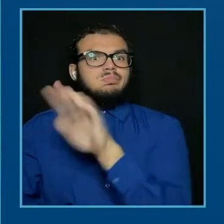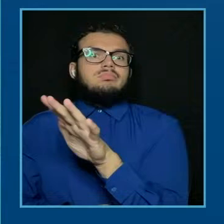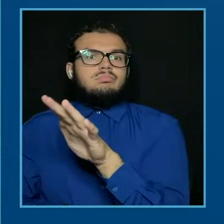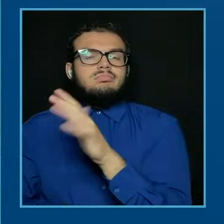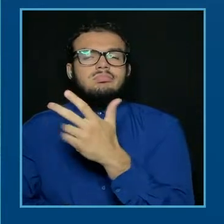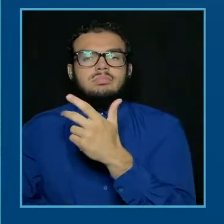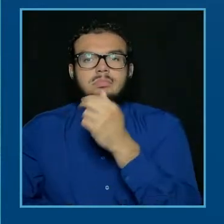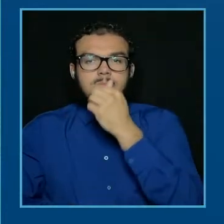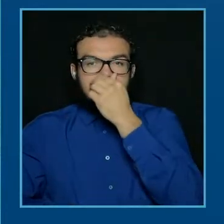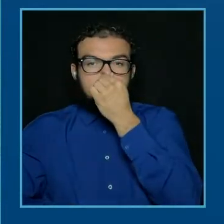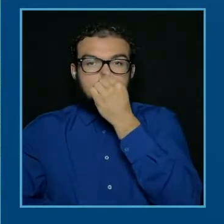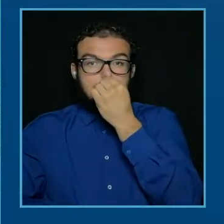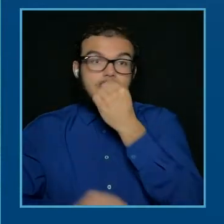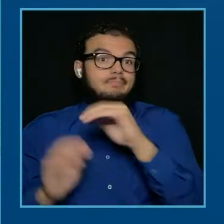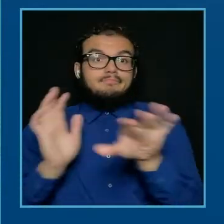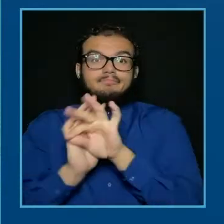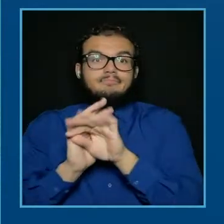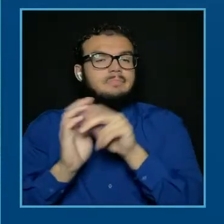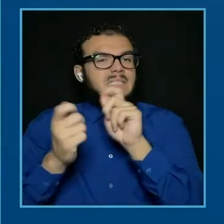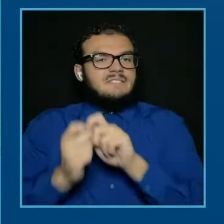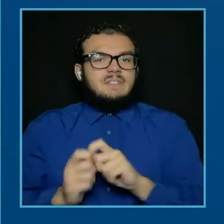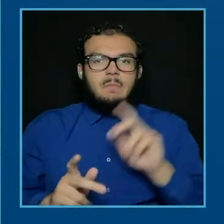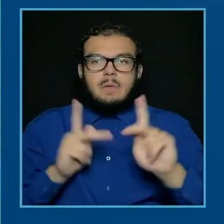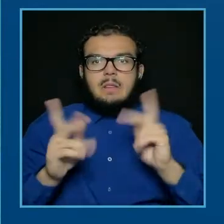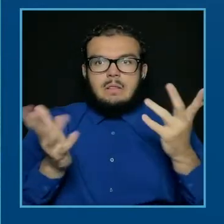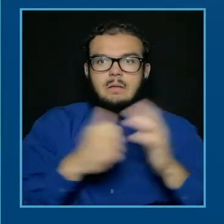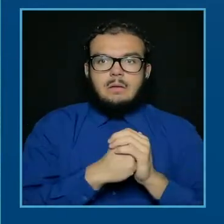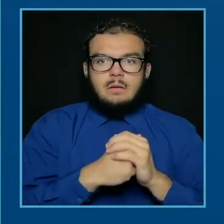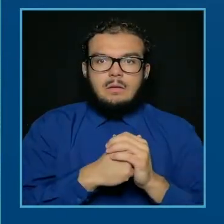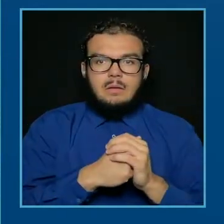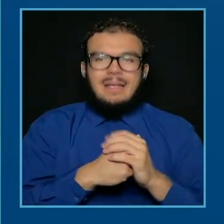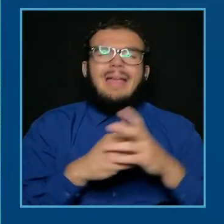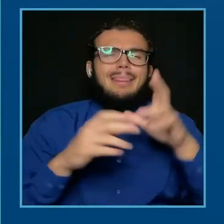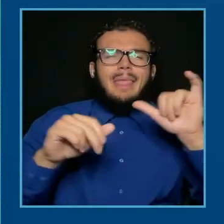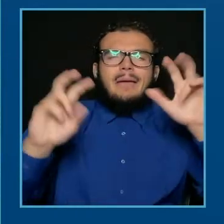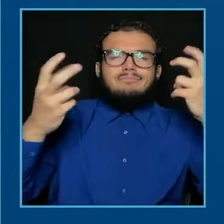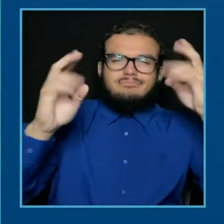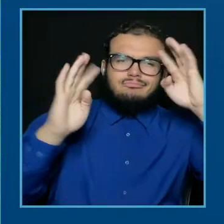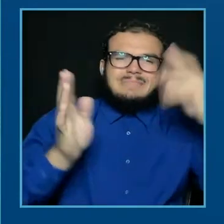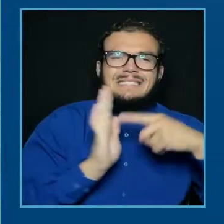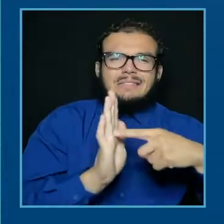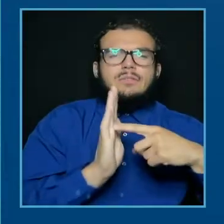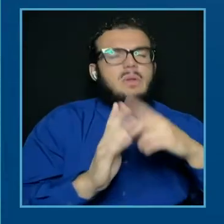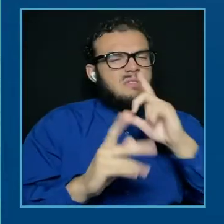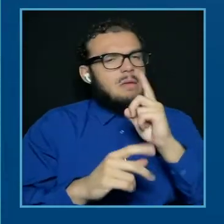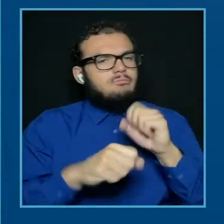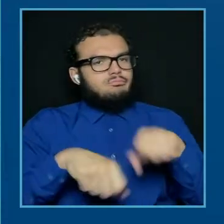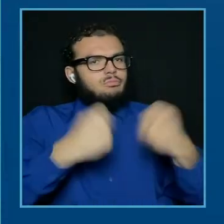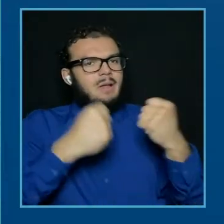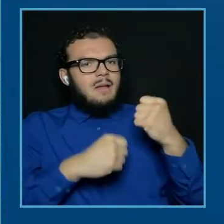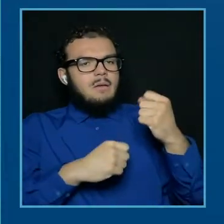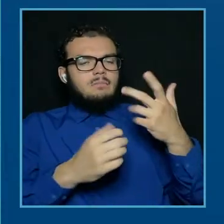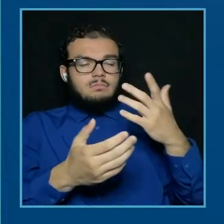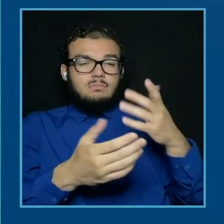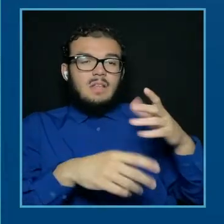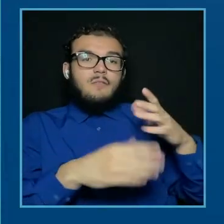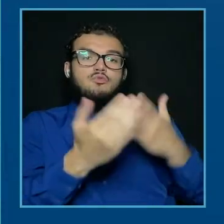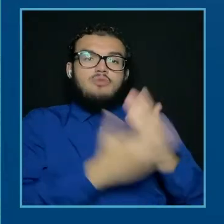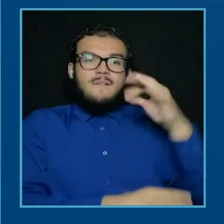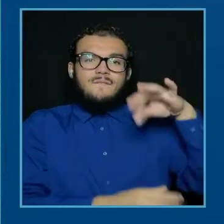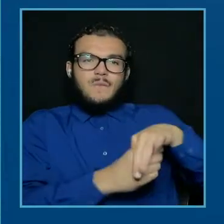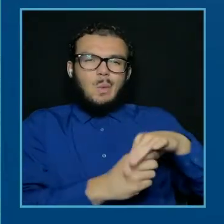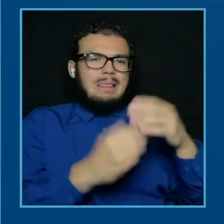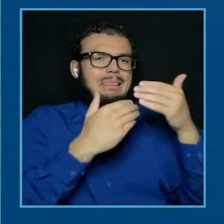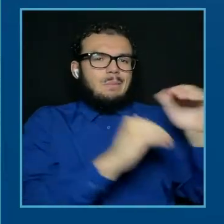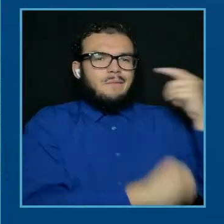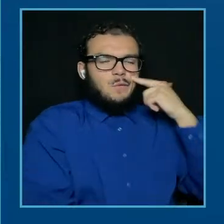to elect certain people. Okay, that's a violation of the fundamental principle that the right to vote is limited to the members of